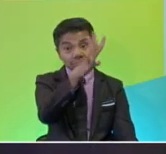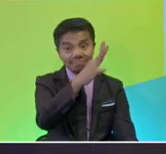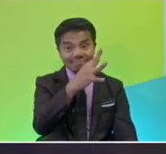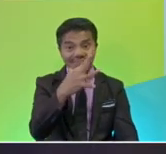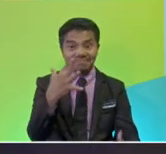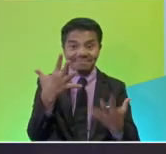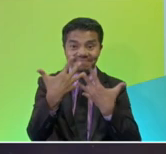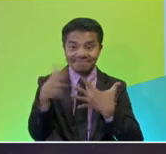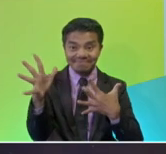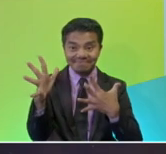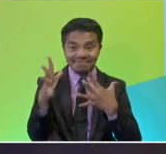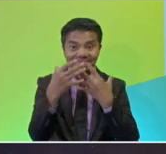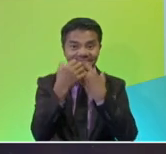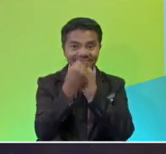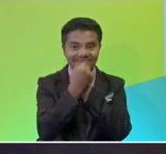smile.